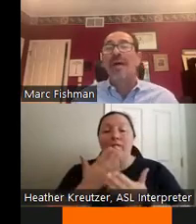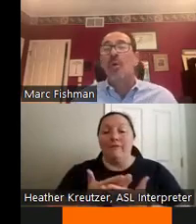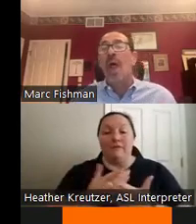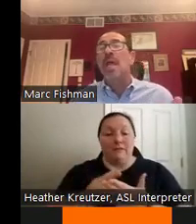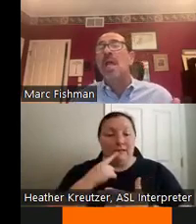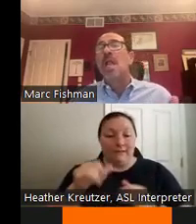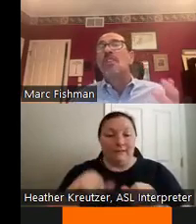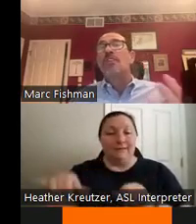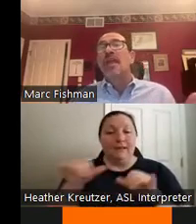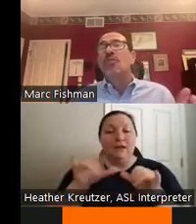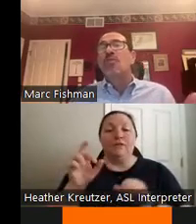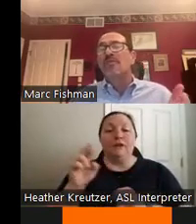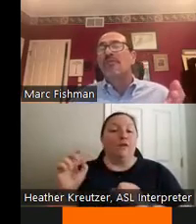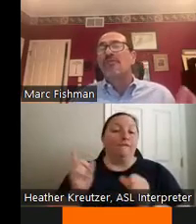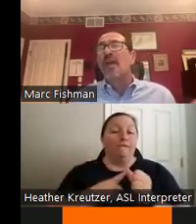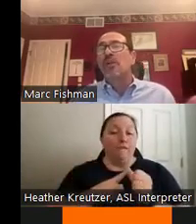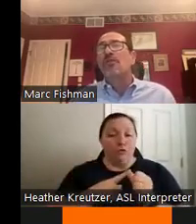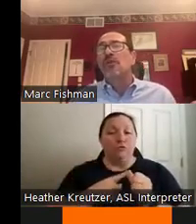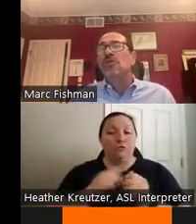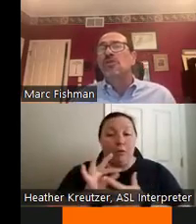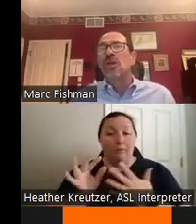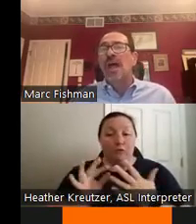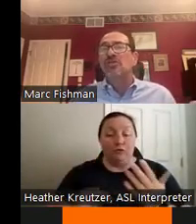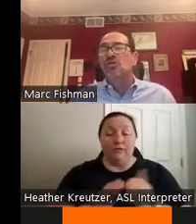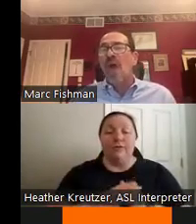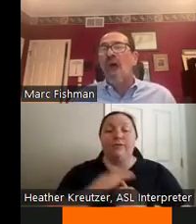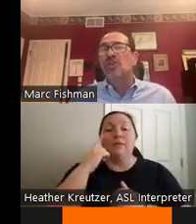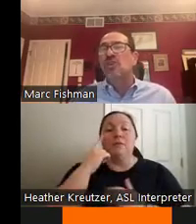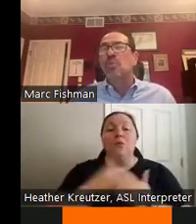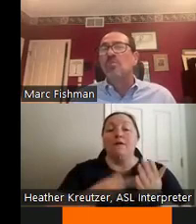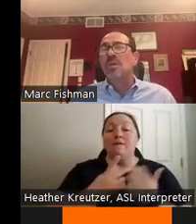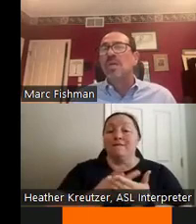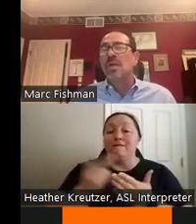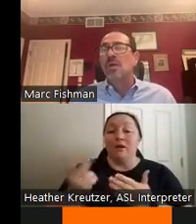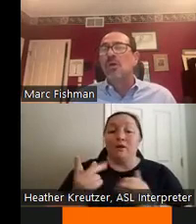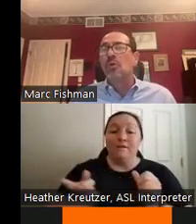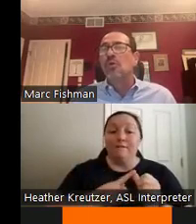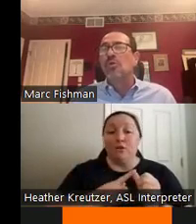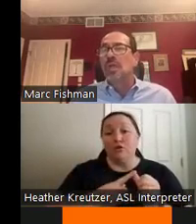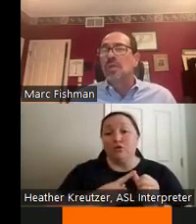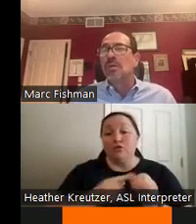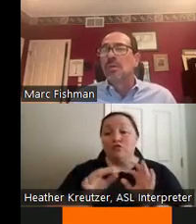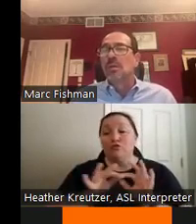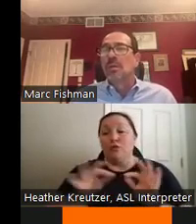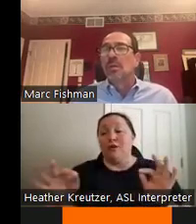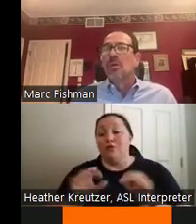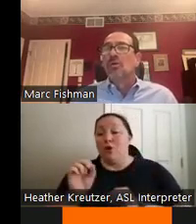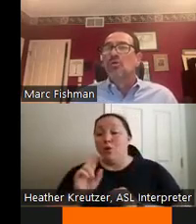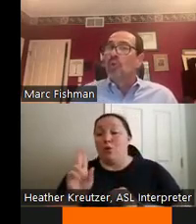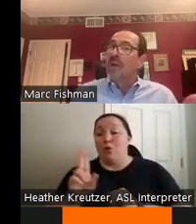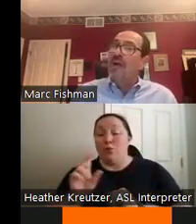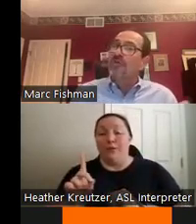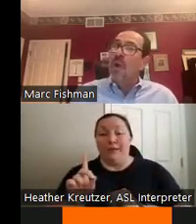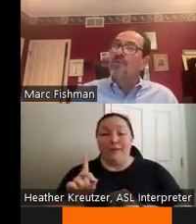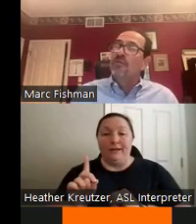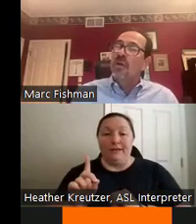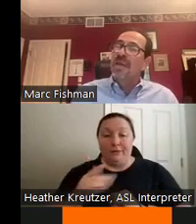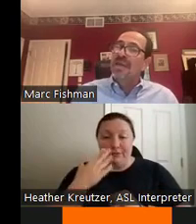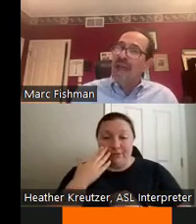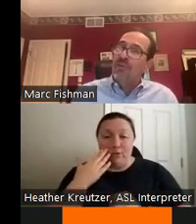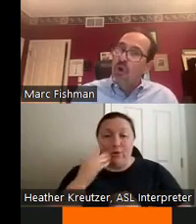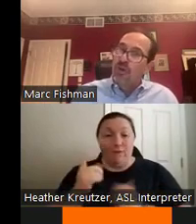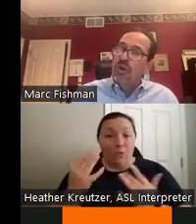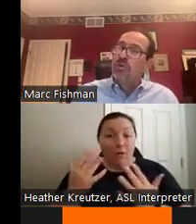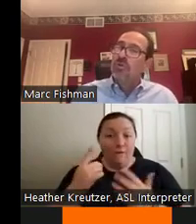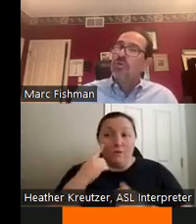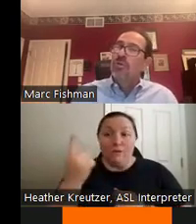first line. And by the way, think of what fail first as a strategy would mean in OUD. Do we have to wait for